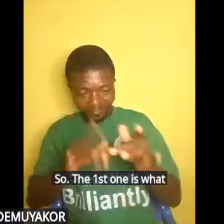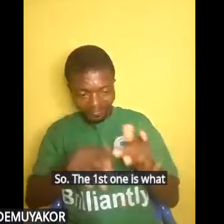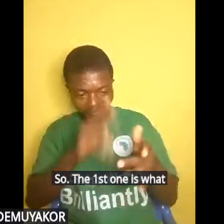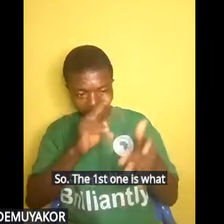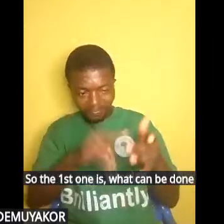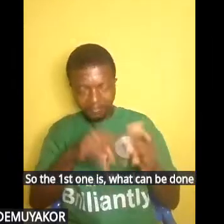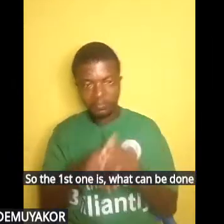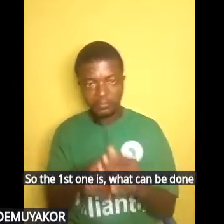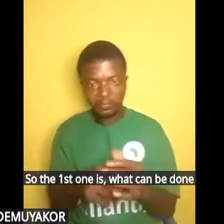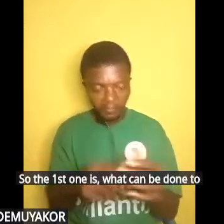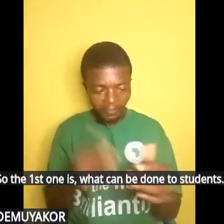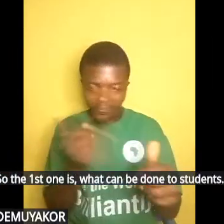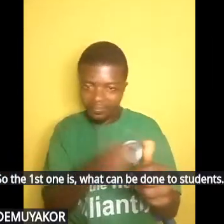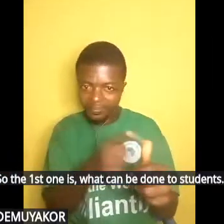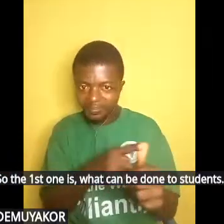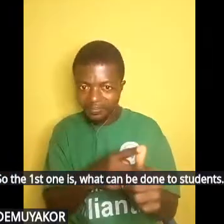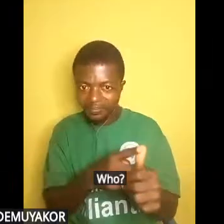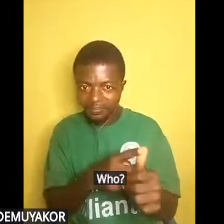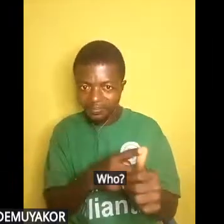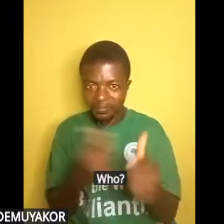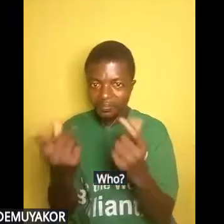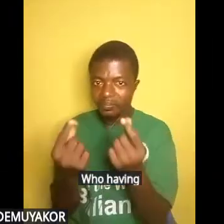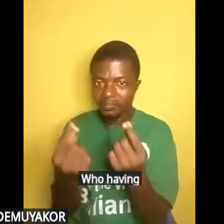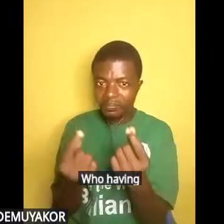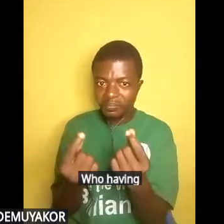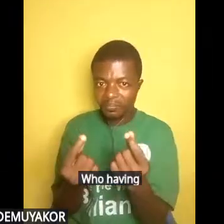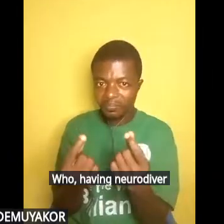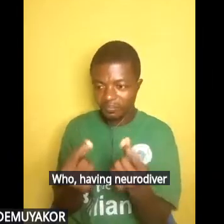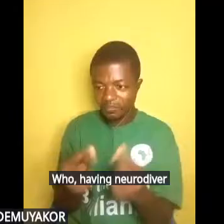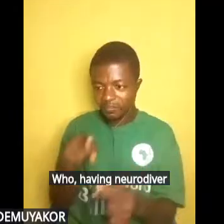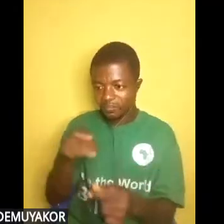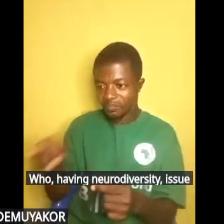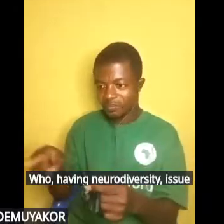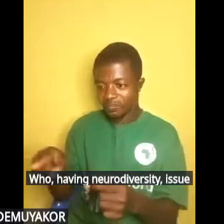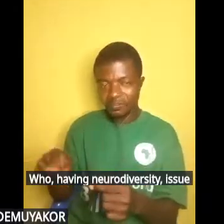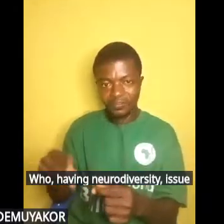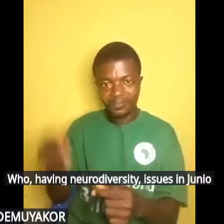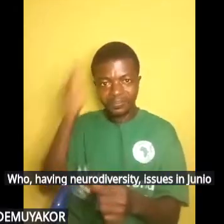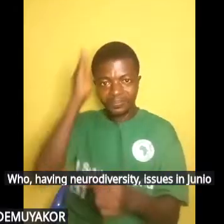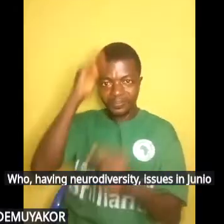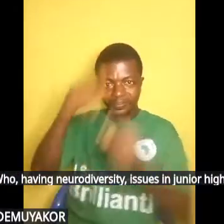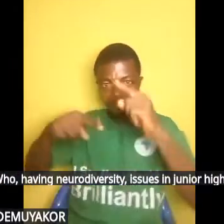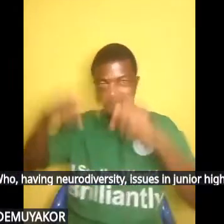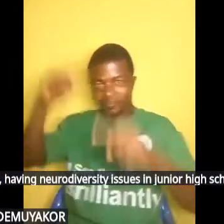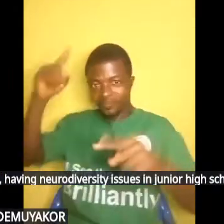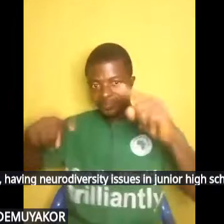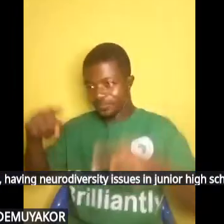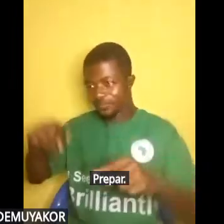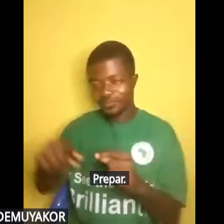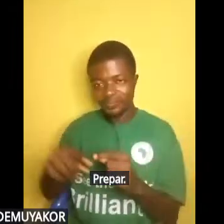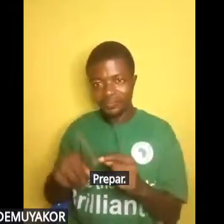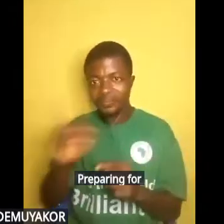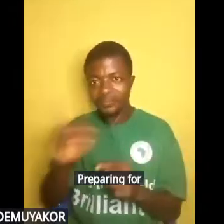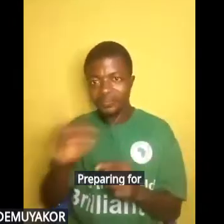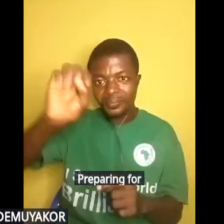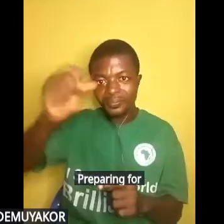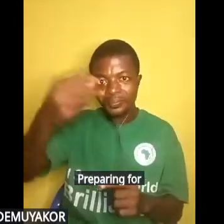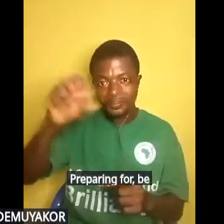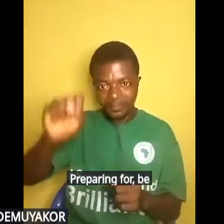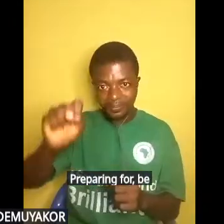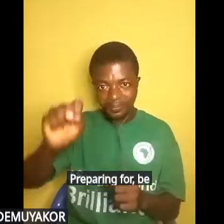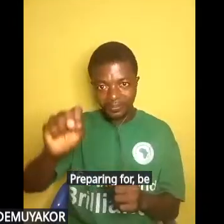to students who having neurodiversity issues in junior high school preparing for